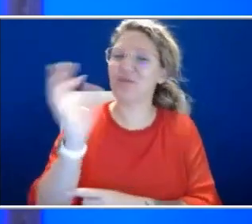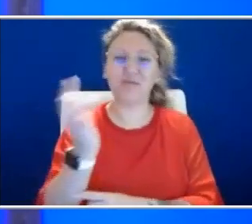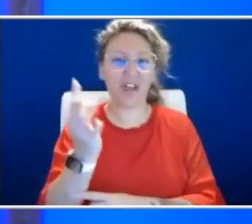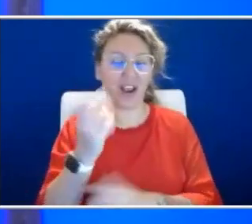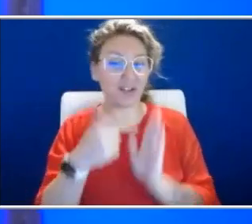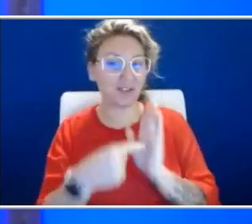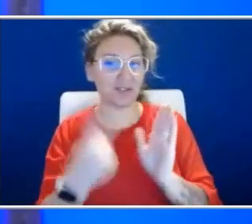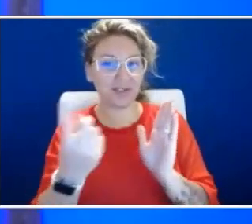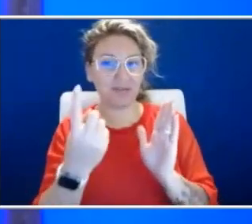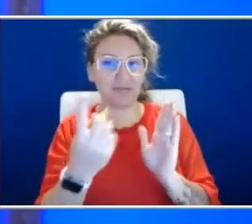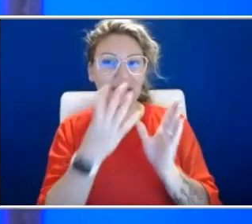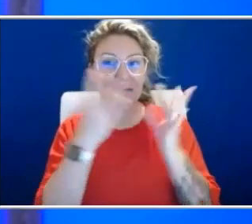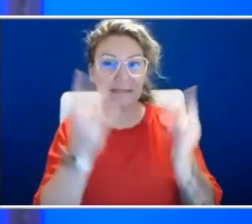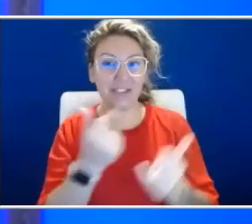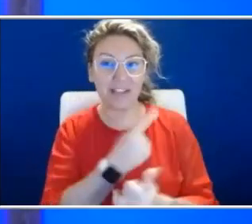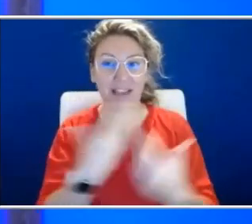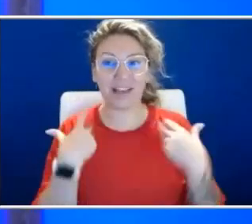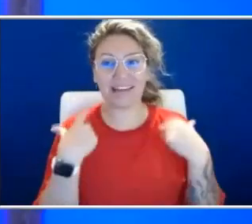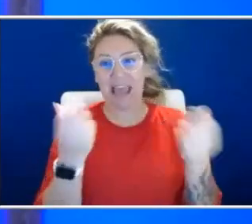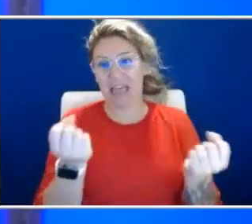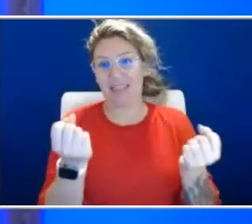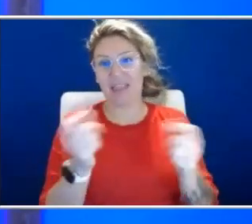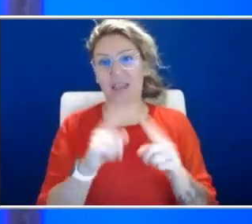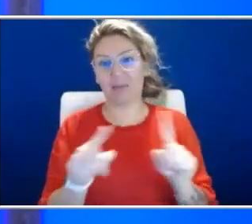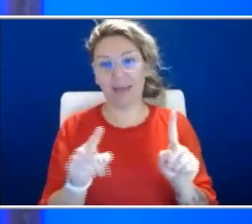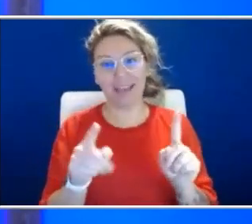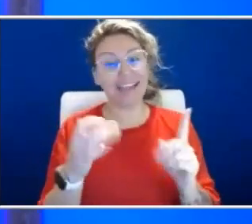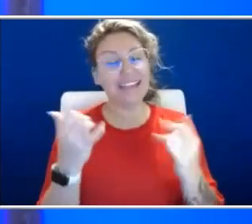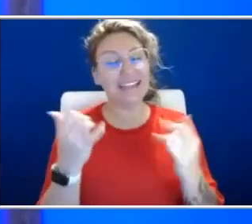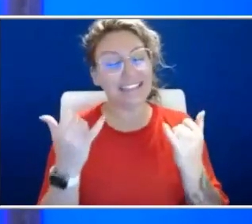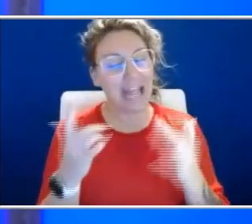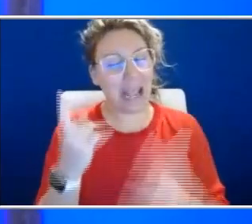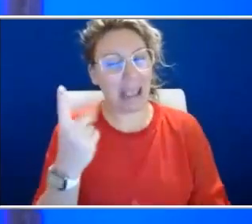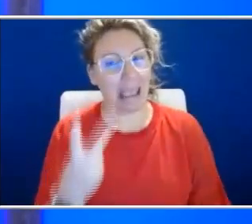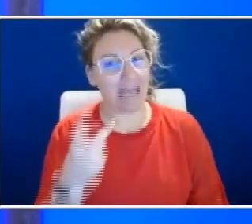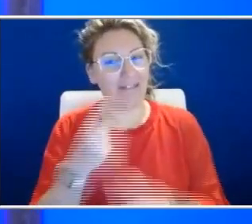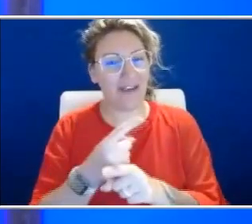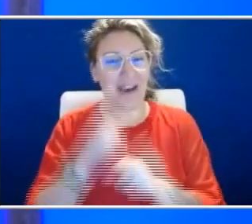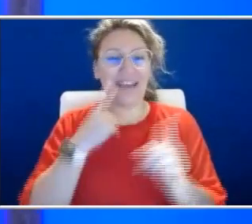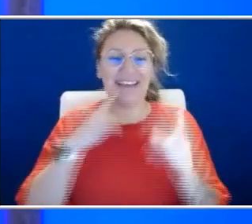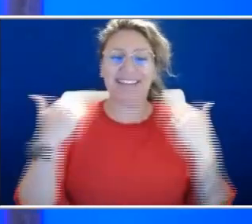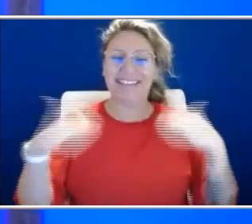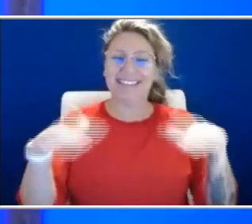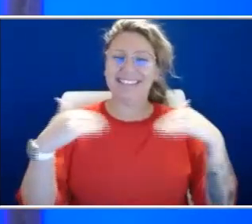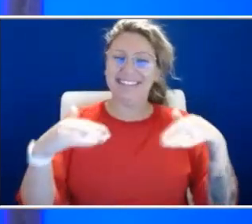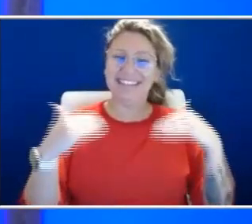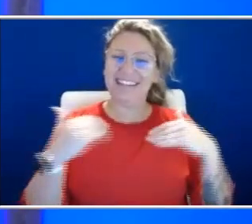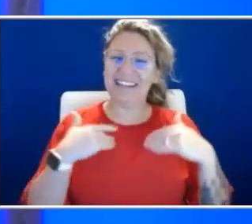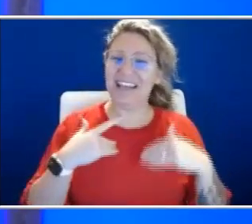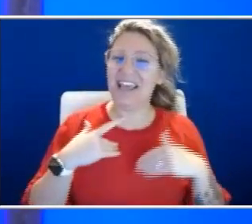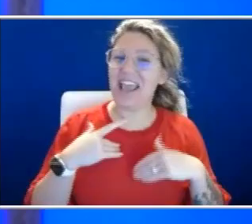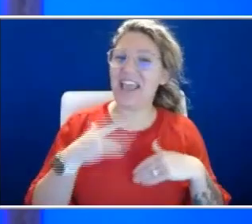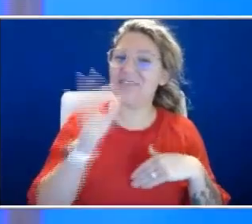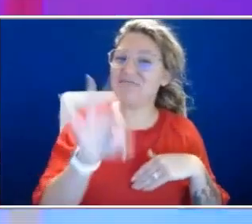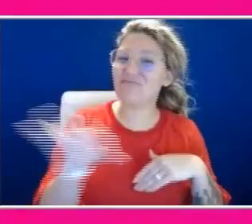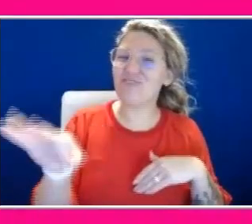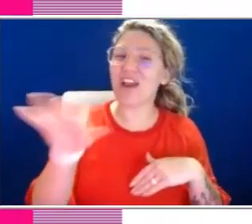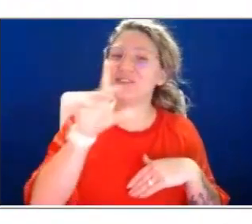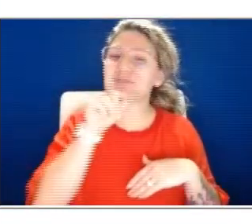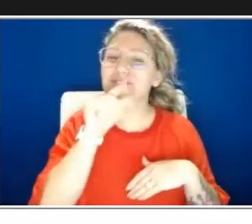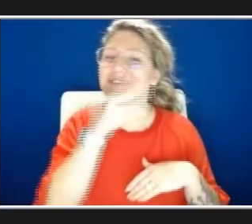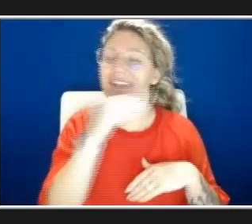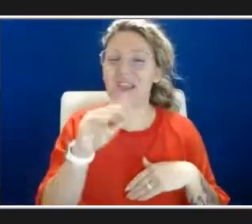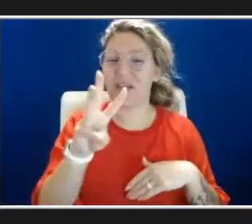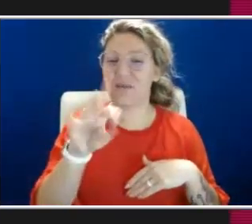make. Well, today we're showing you how to make, we got half of it right, we're showing you how to make a fried chicken and waffle sandwich. Now